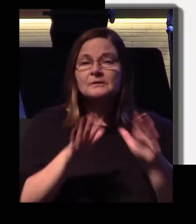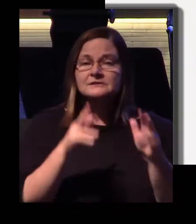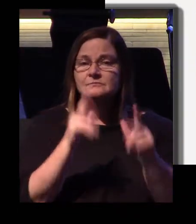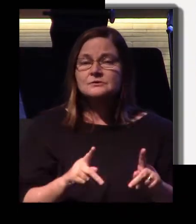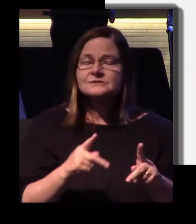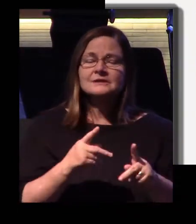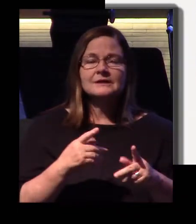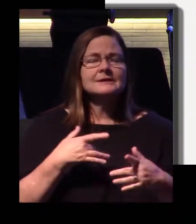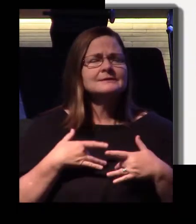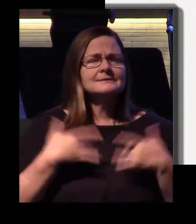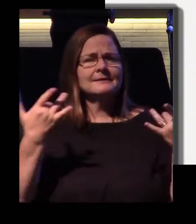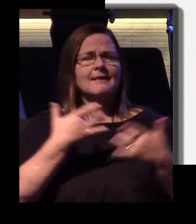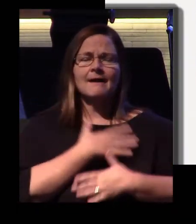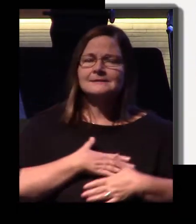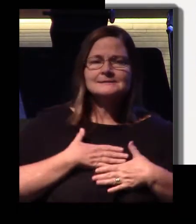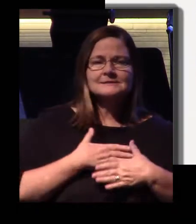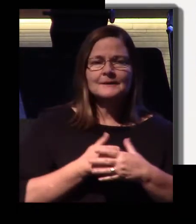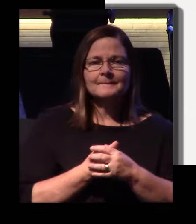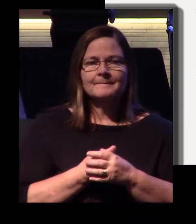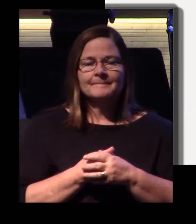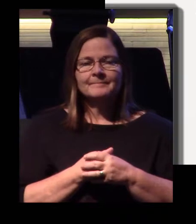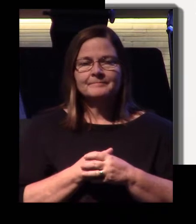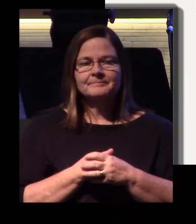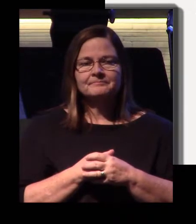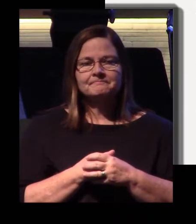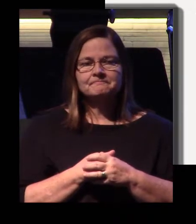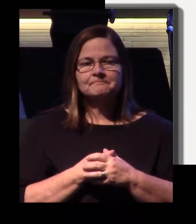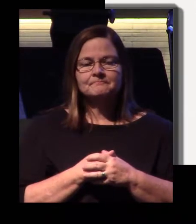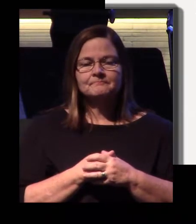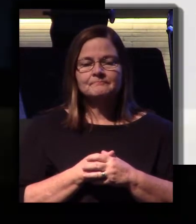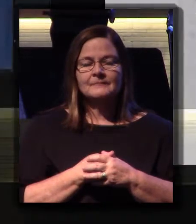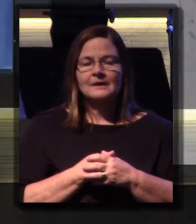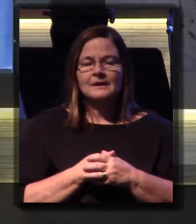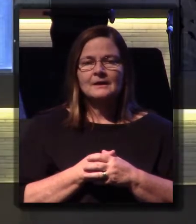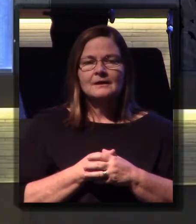this blessed person delights